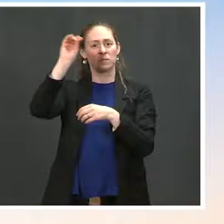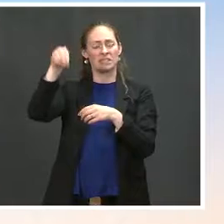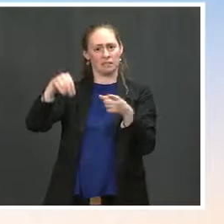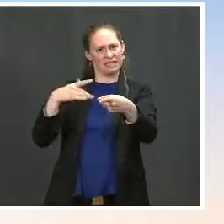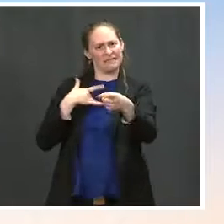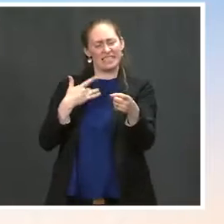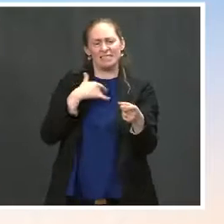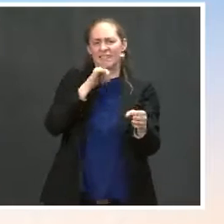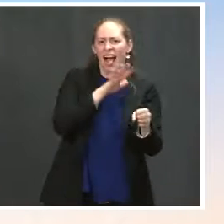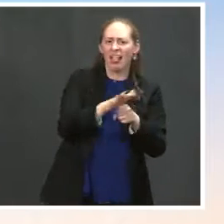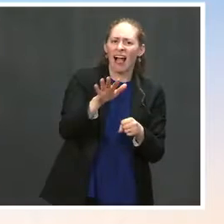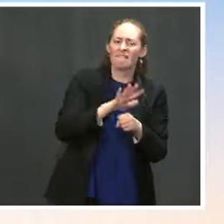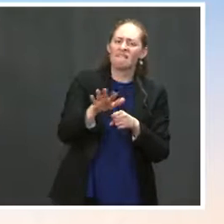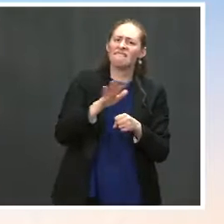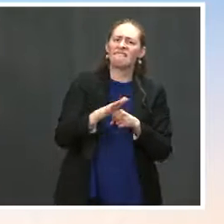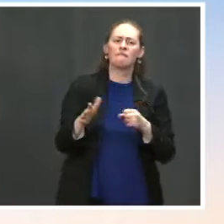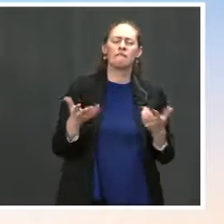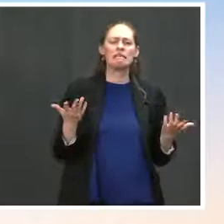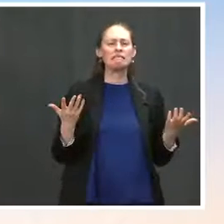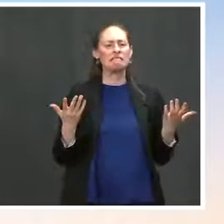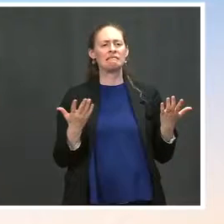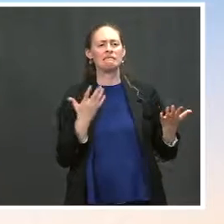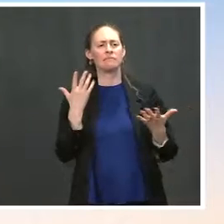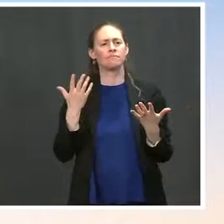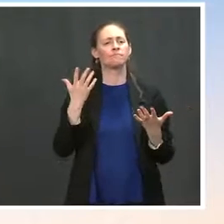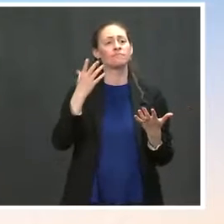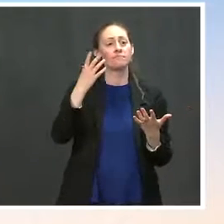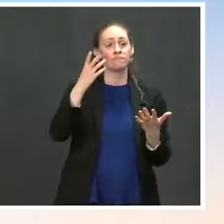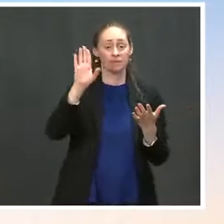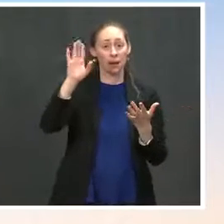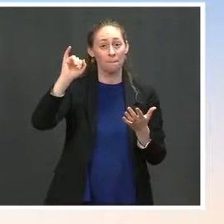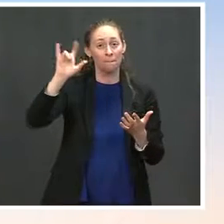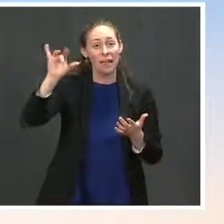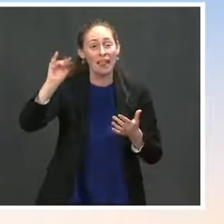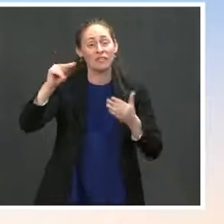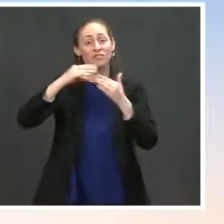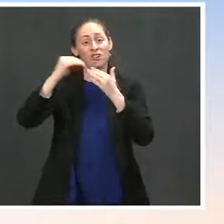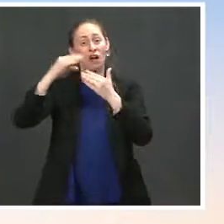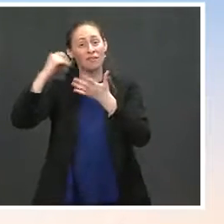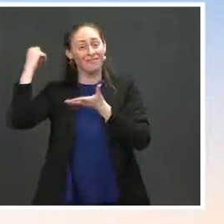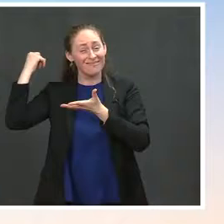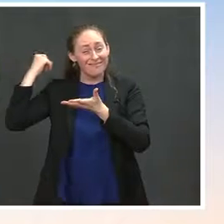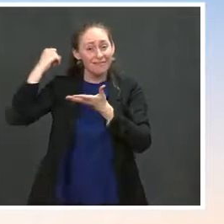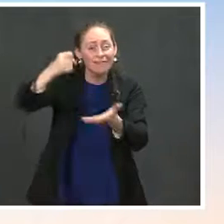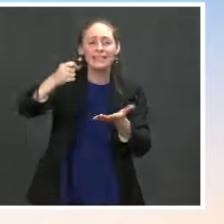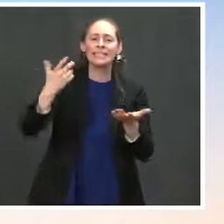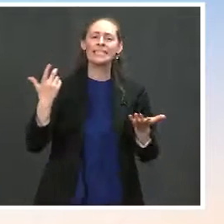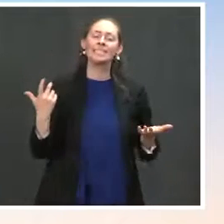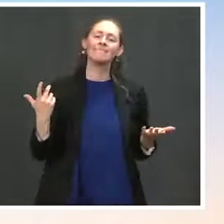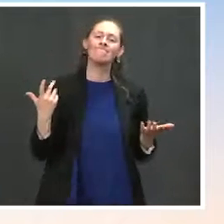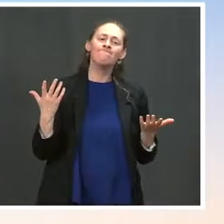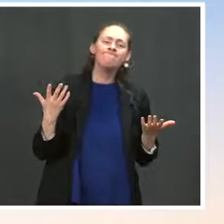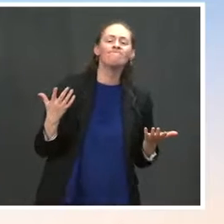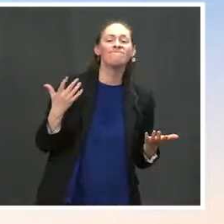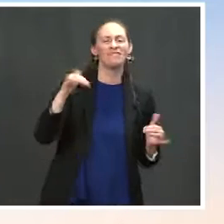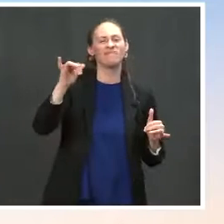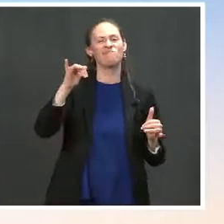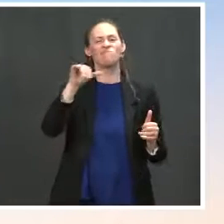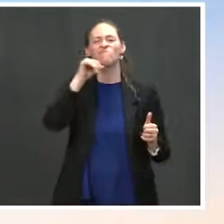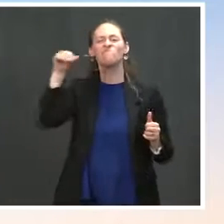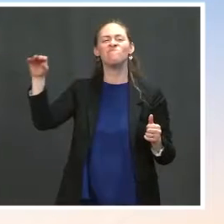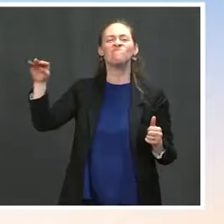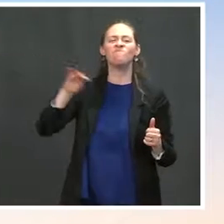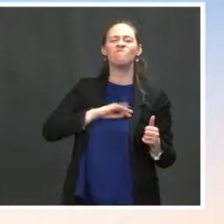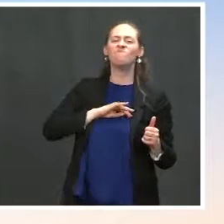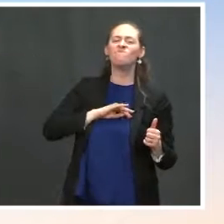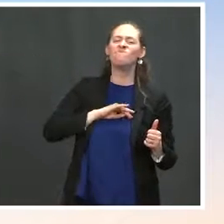or that the several billion dollars that you're committing for climate finance for developing countries is